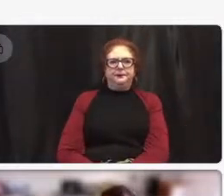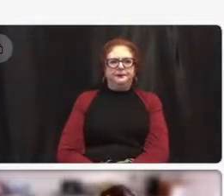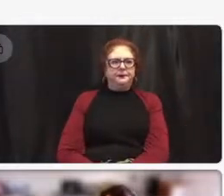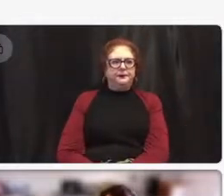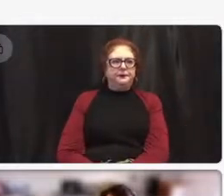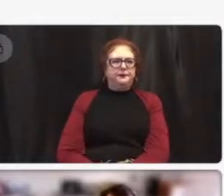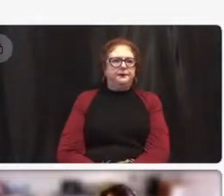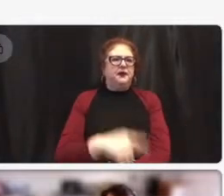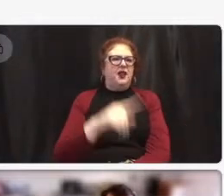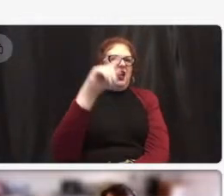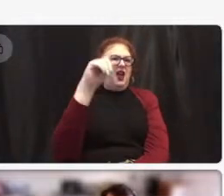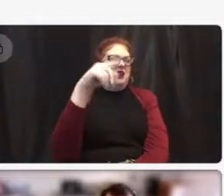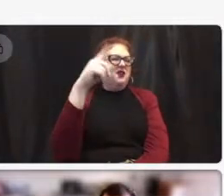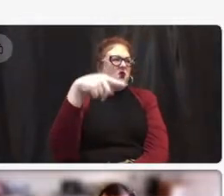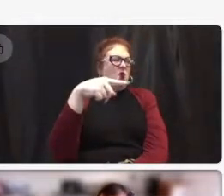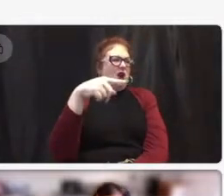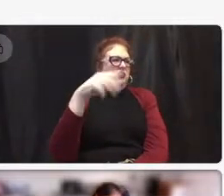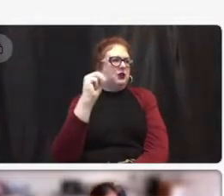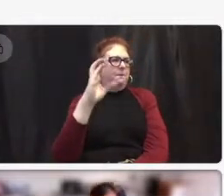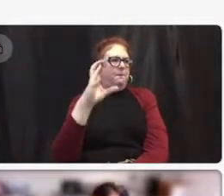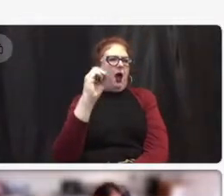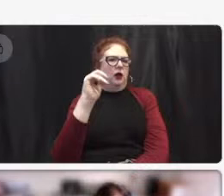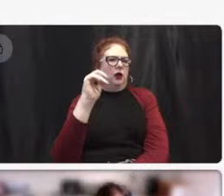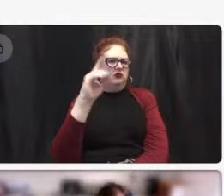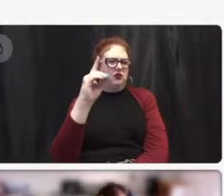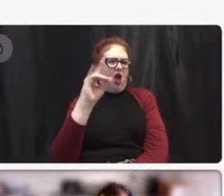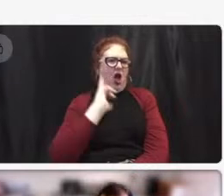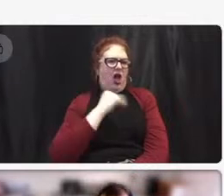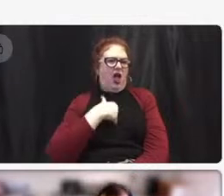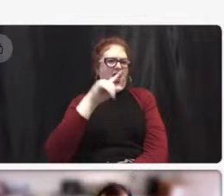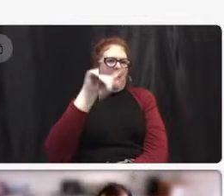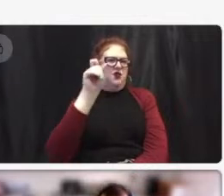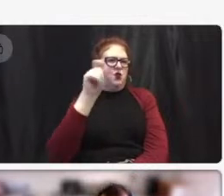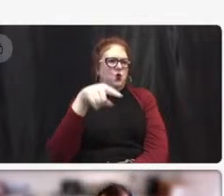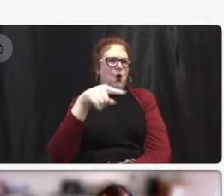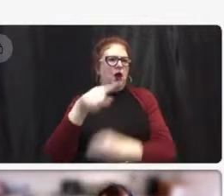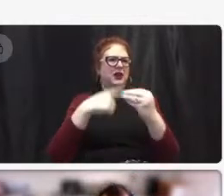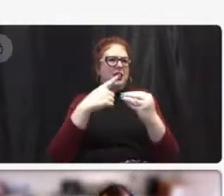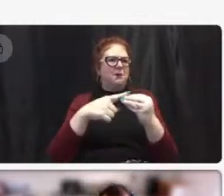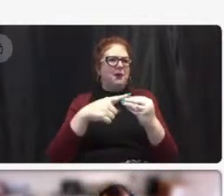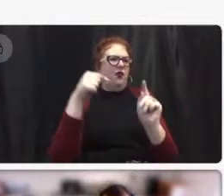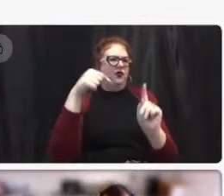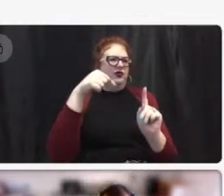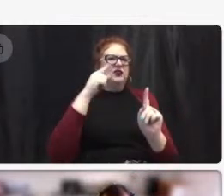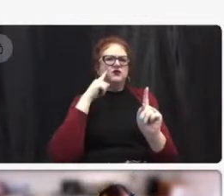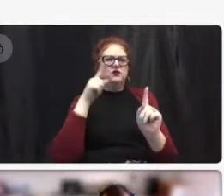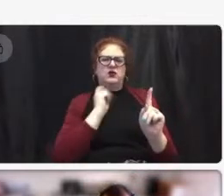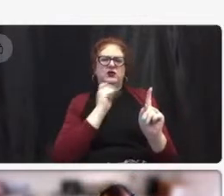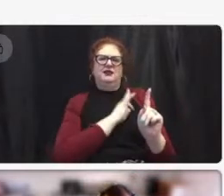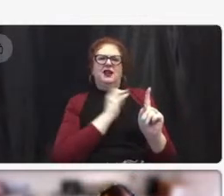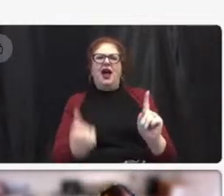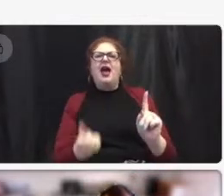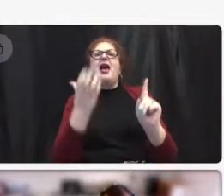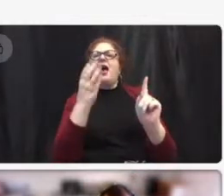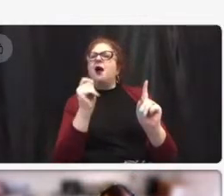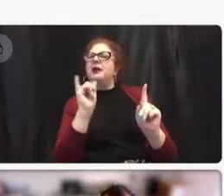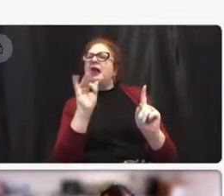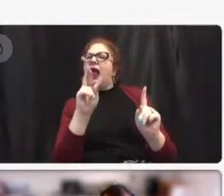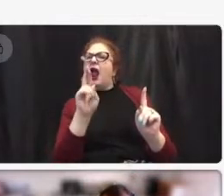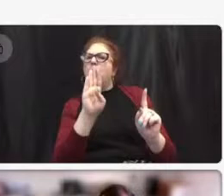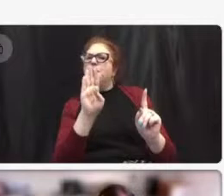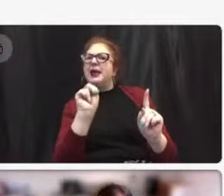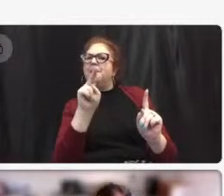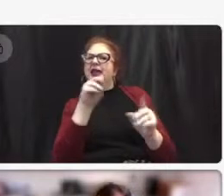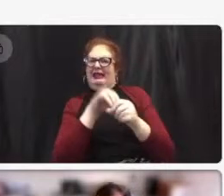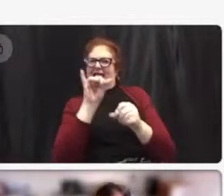I do have one Commissioner question. McDonald, go ahead. Thank you. I have one question for staff. How many Airbnbs are currently in